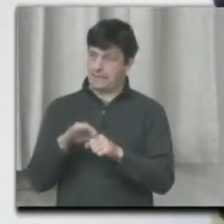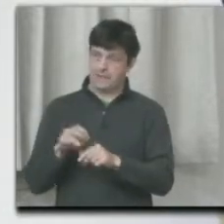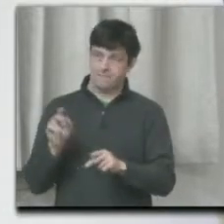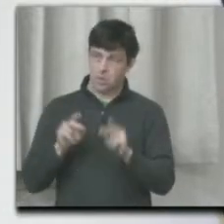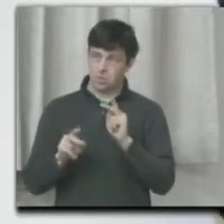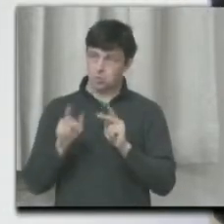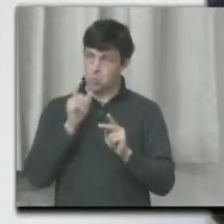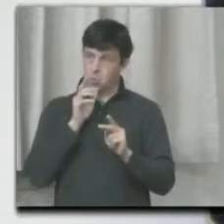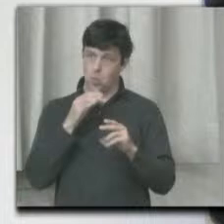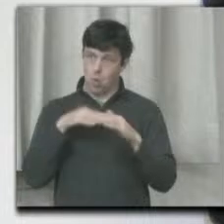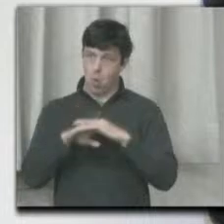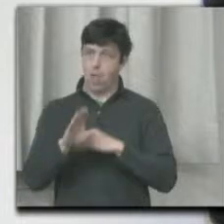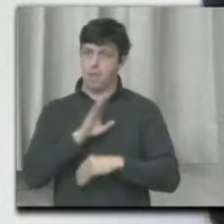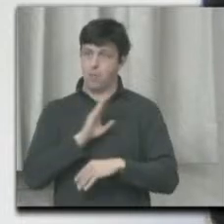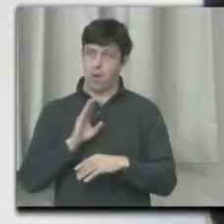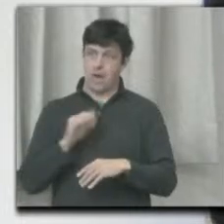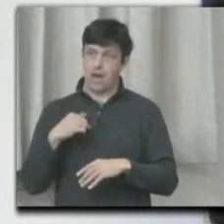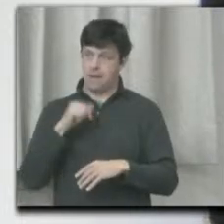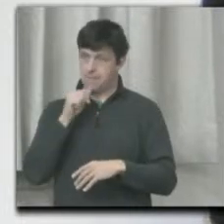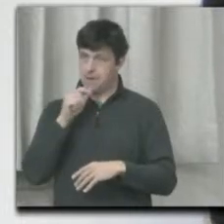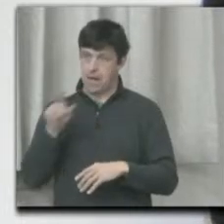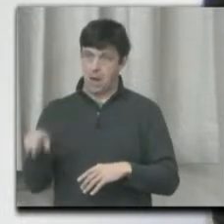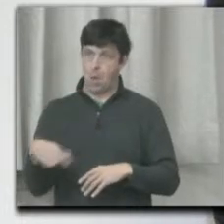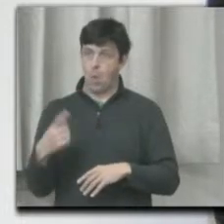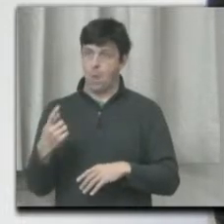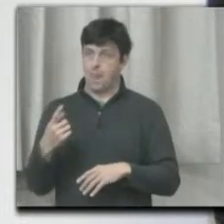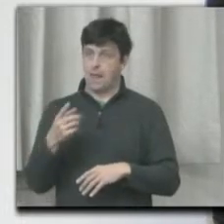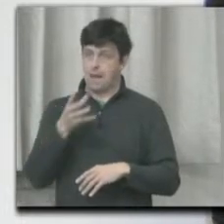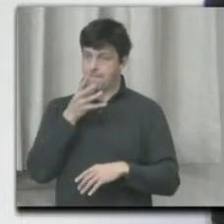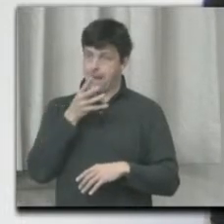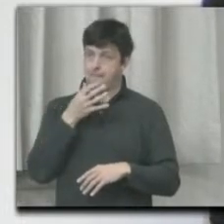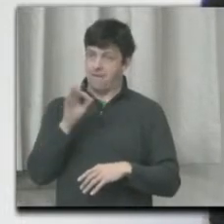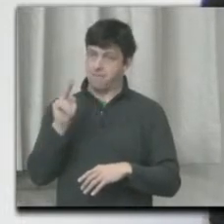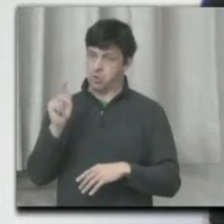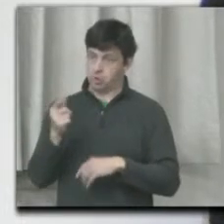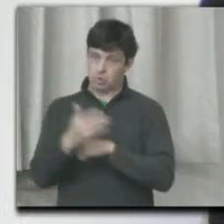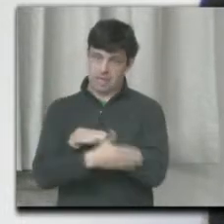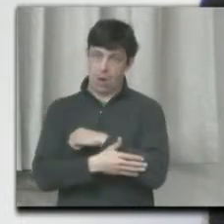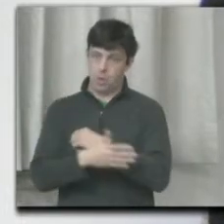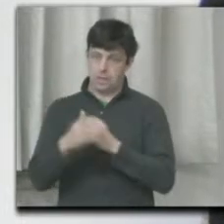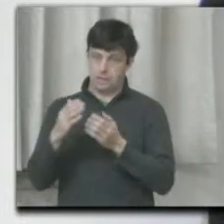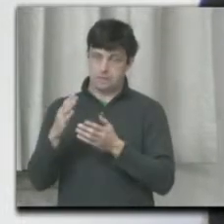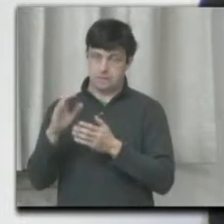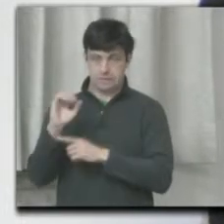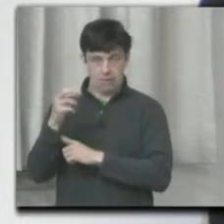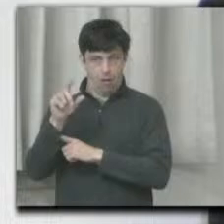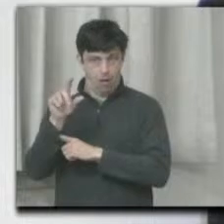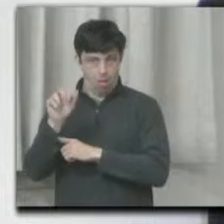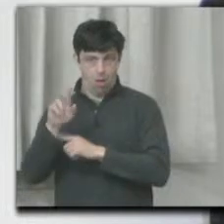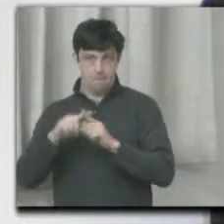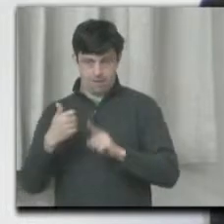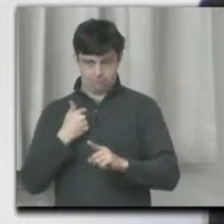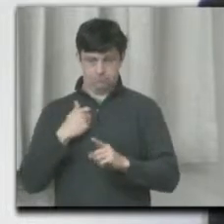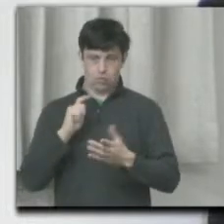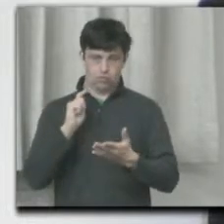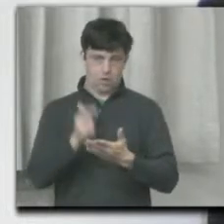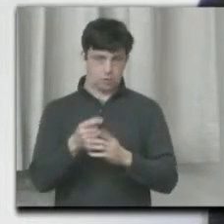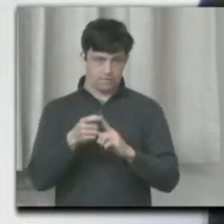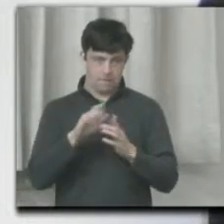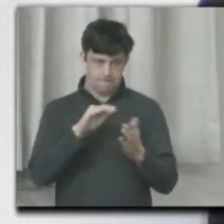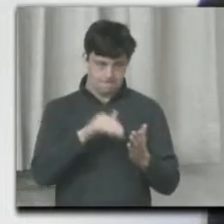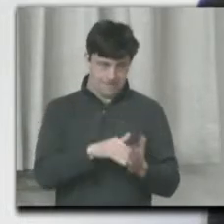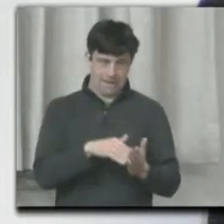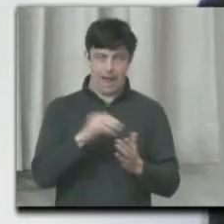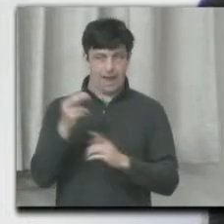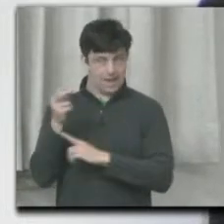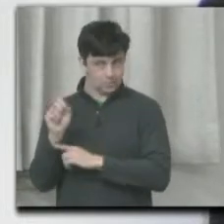that are on the board. I am not only a mom of a Prince George's County scholar, but I also graduated from both middle school